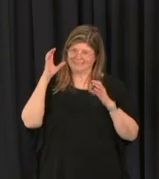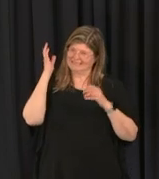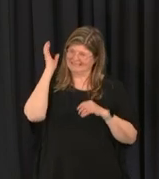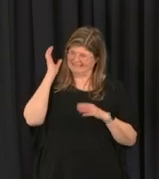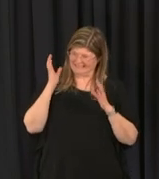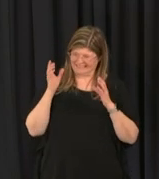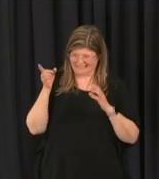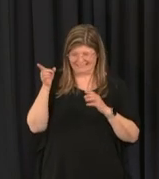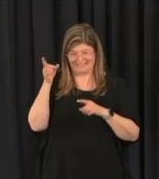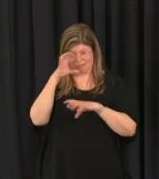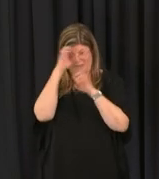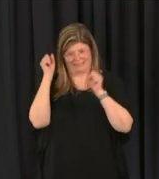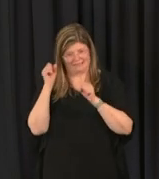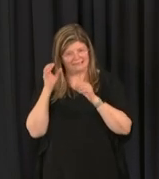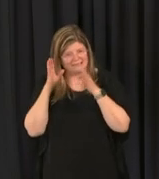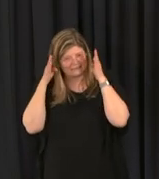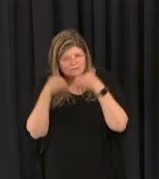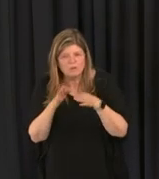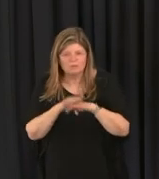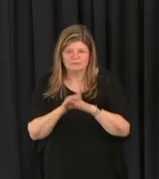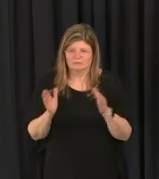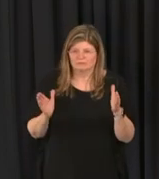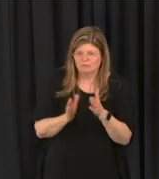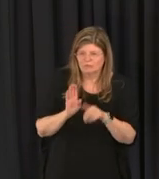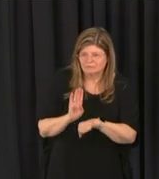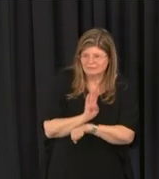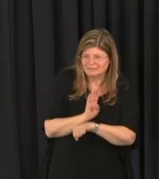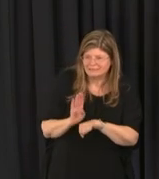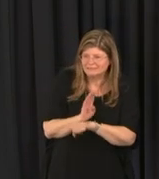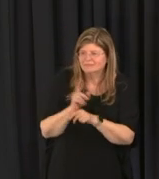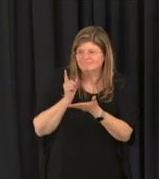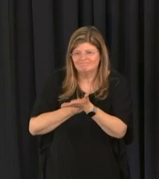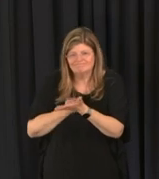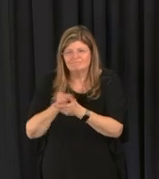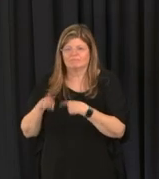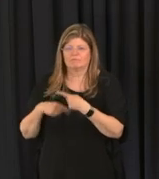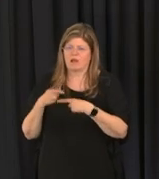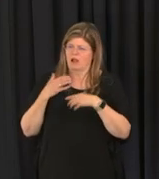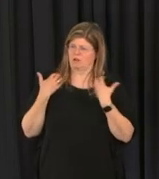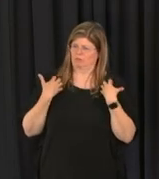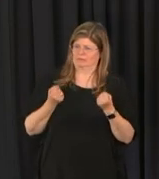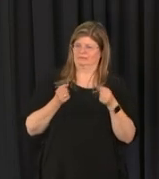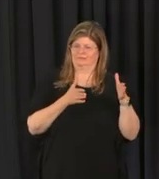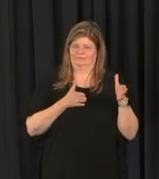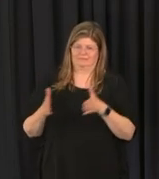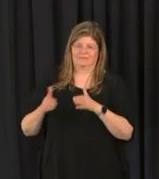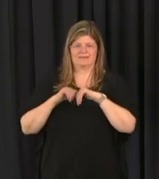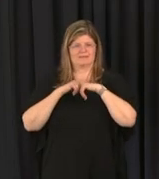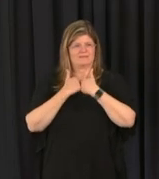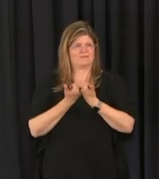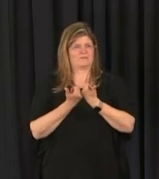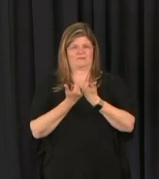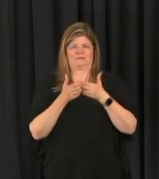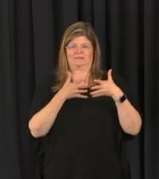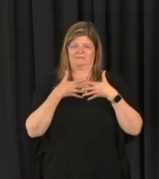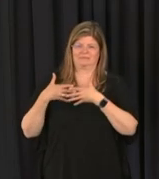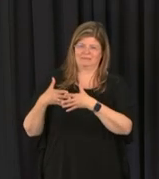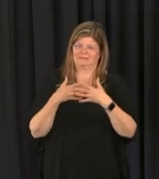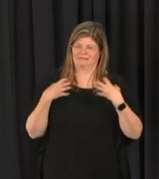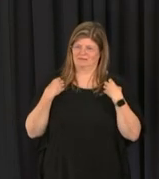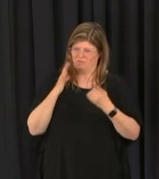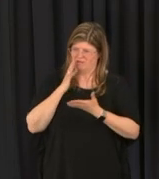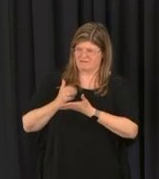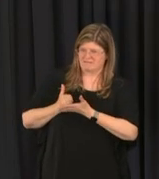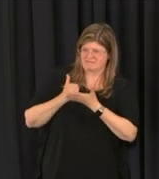about small businesses and what the American Rescue Plan, how the American Rescue Plan will